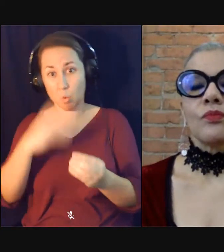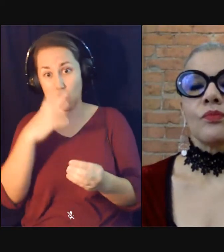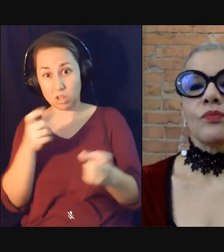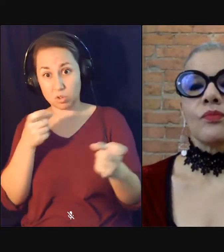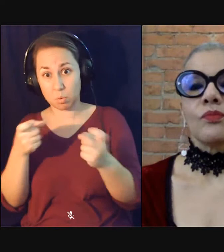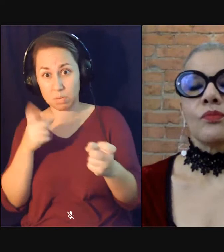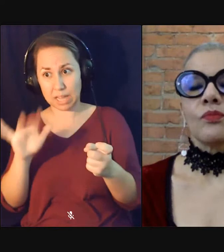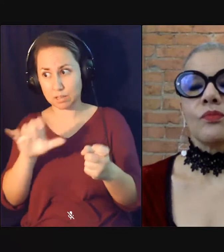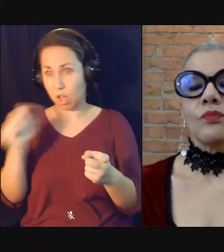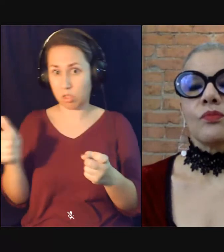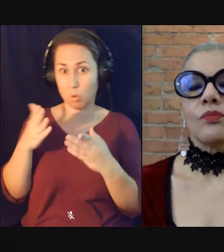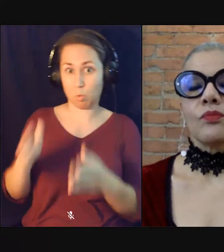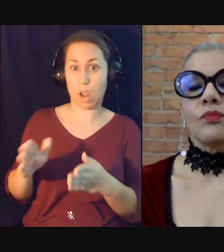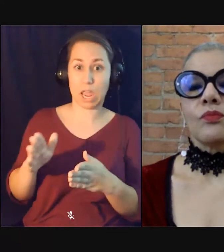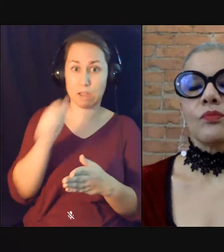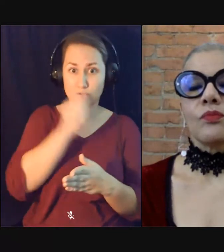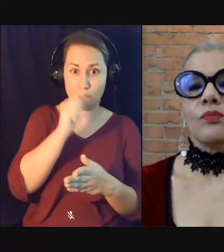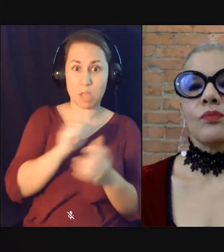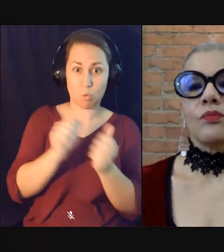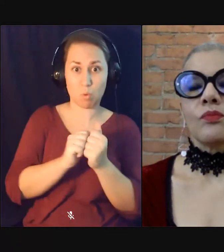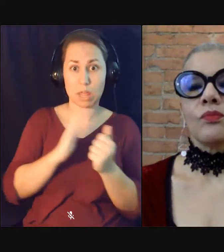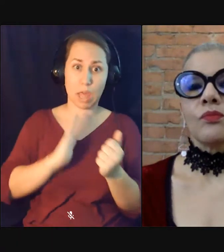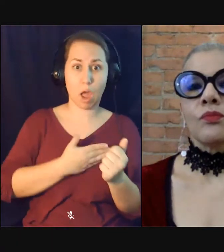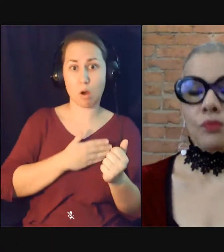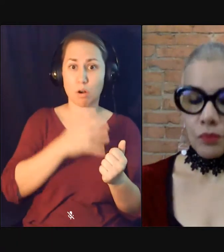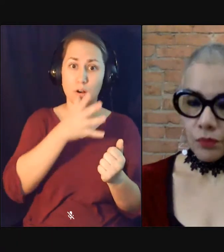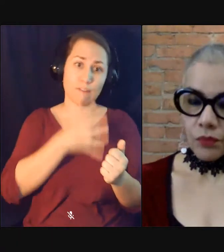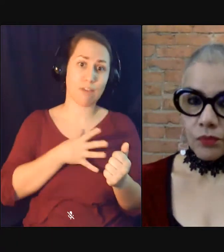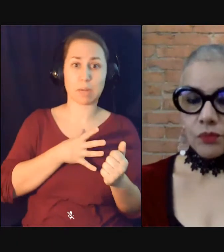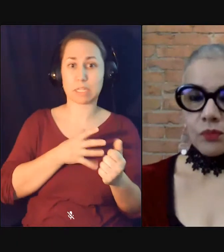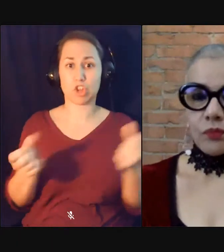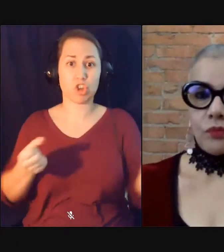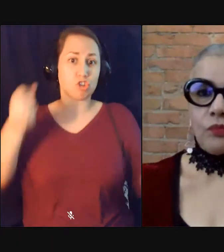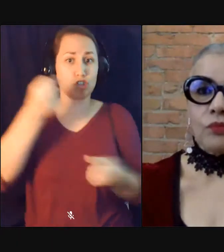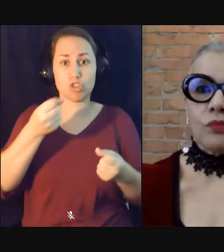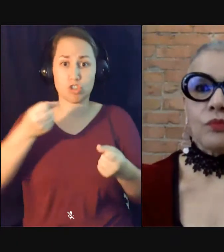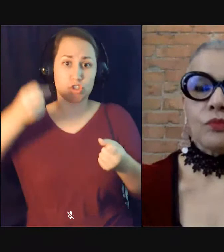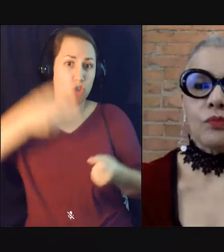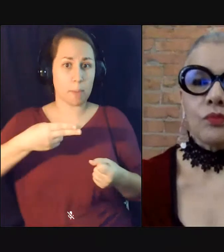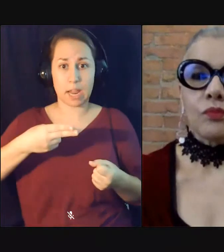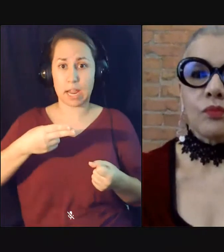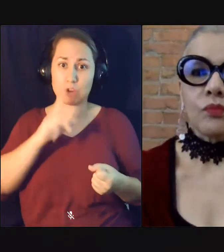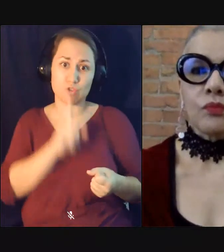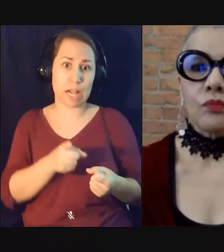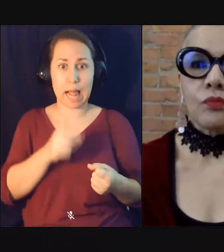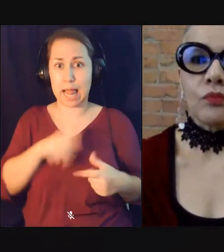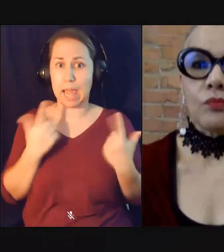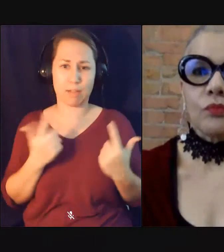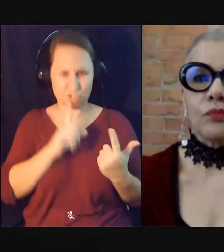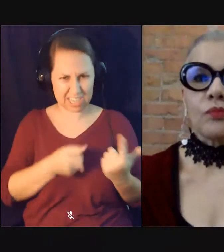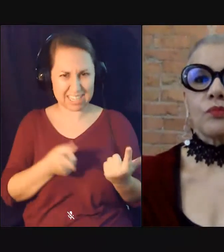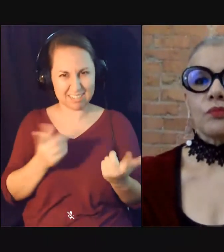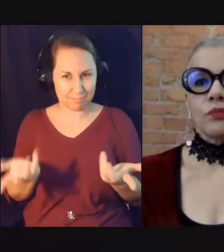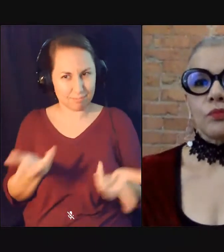means of coping with our feminism dominated reality that puts men at a disadvantage? So just like the